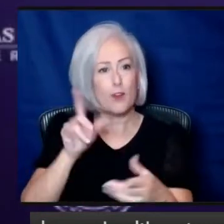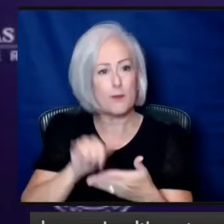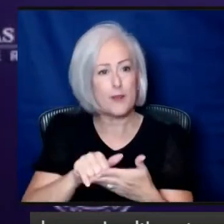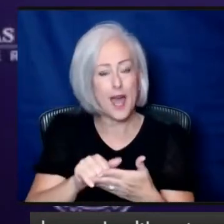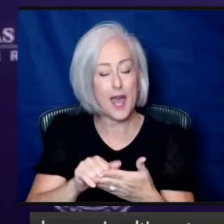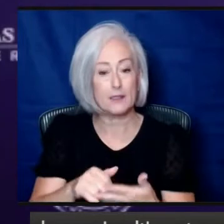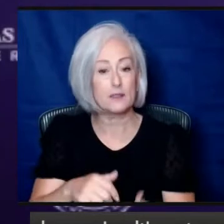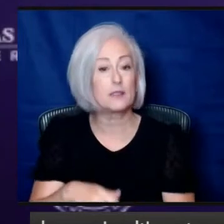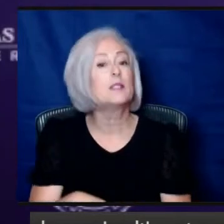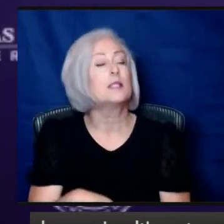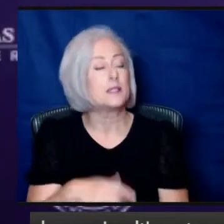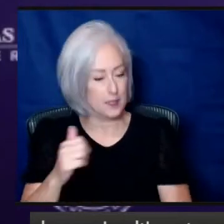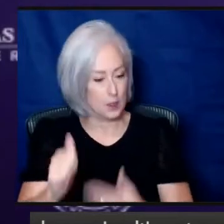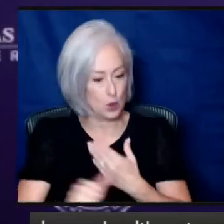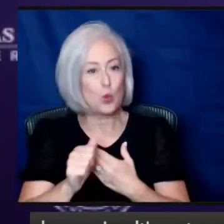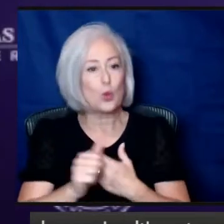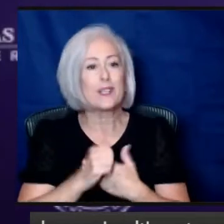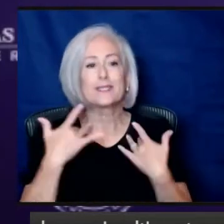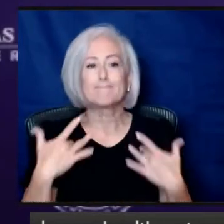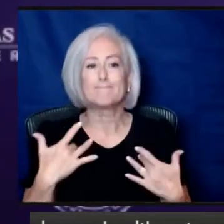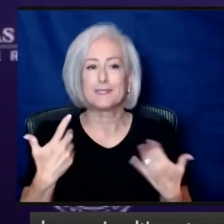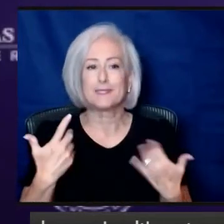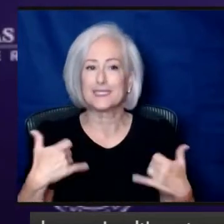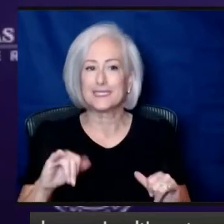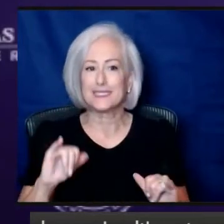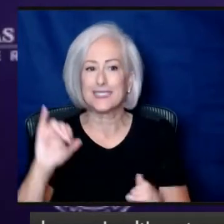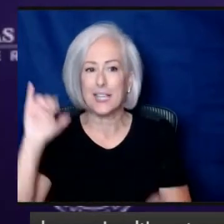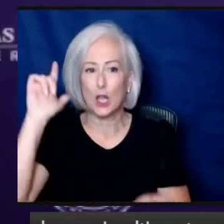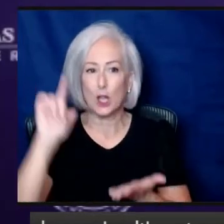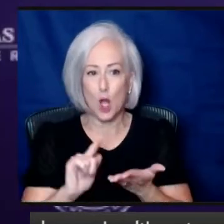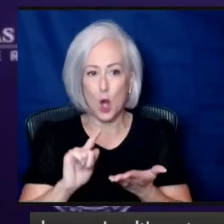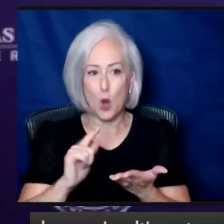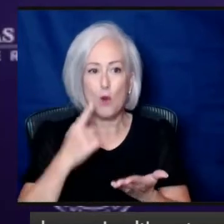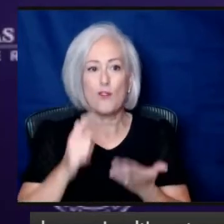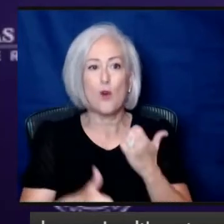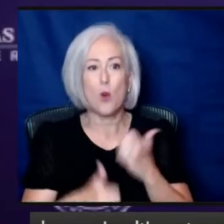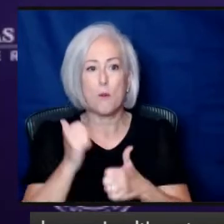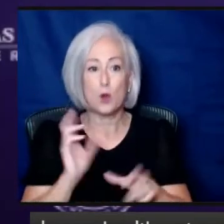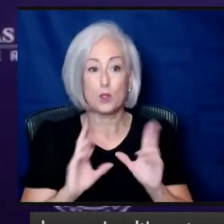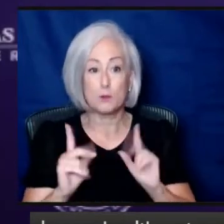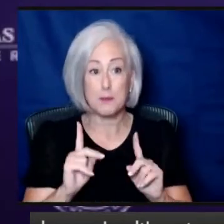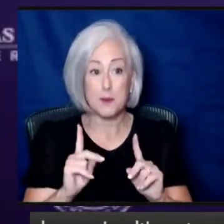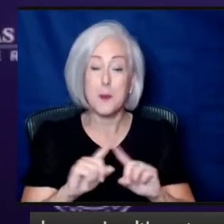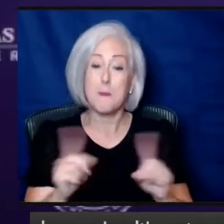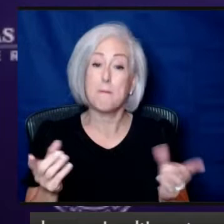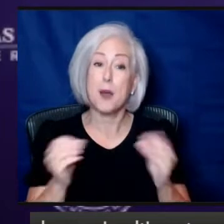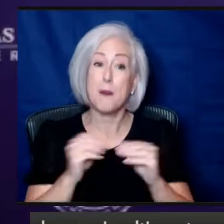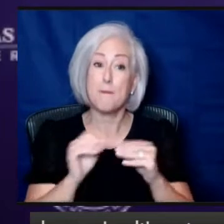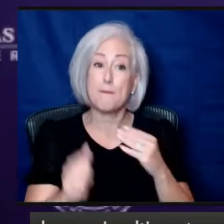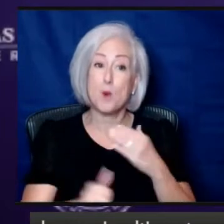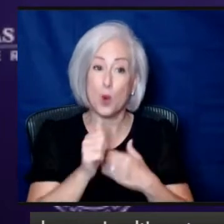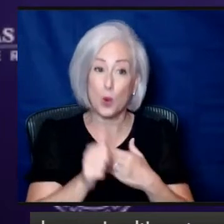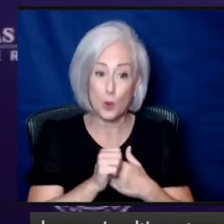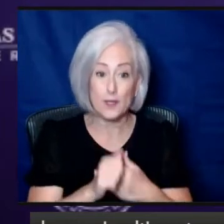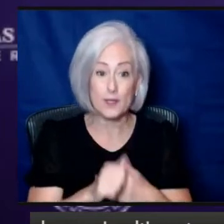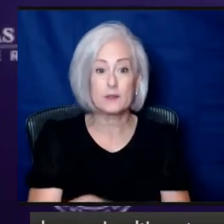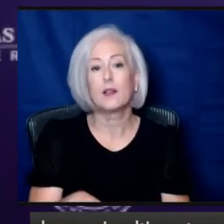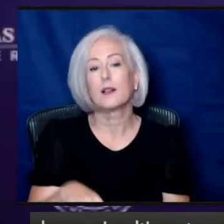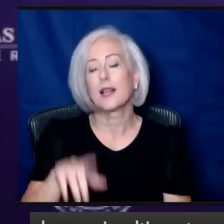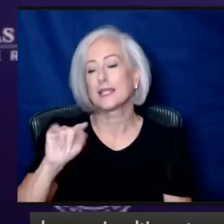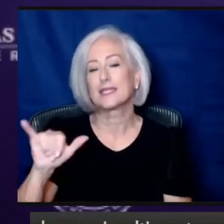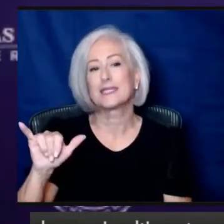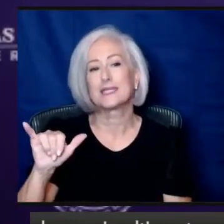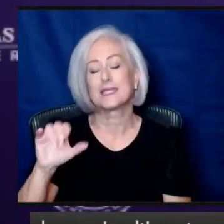the risk is still relatively low for most people. It's going to be a greater risk. We know that there are things like toxoplasmosis, which